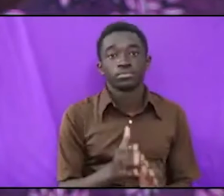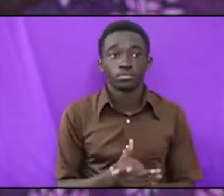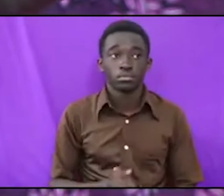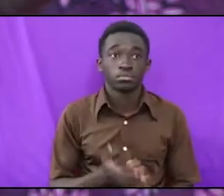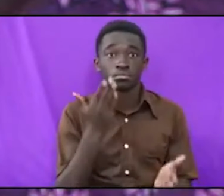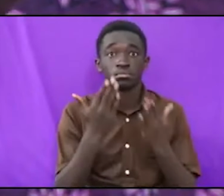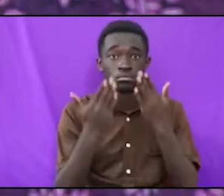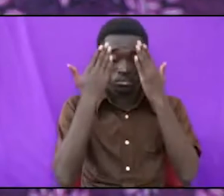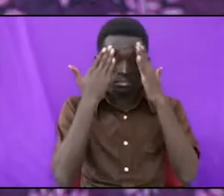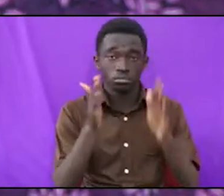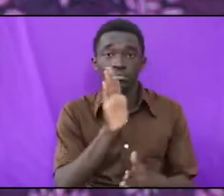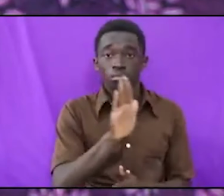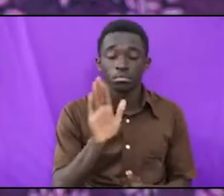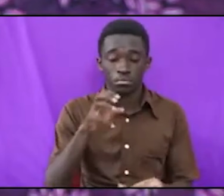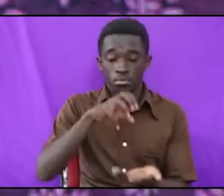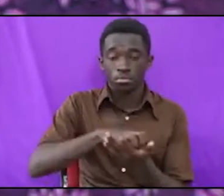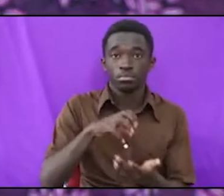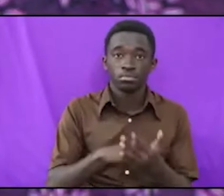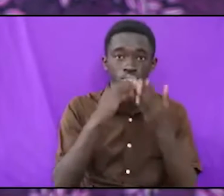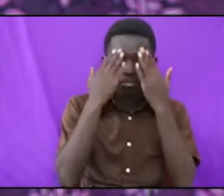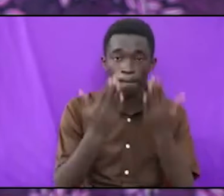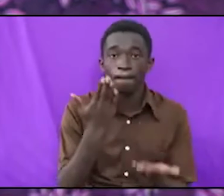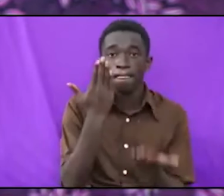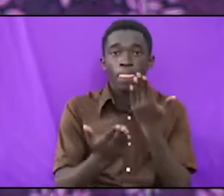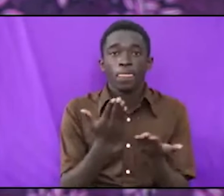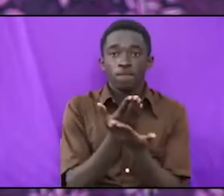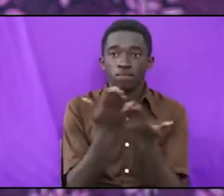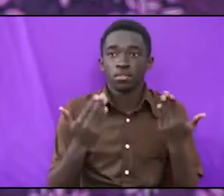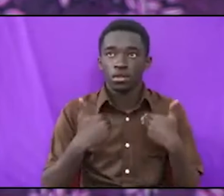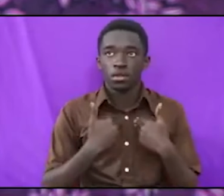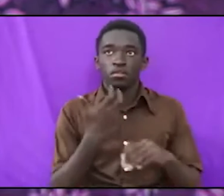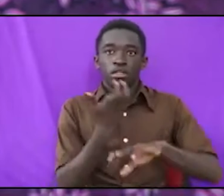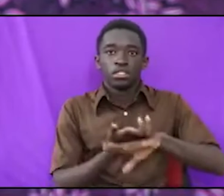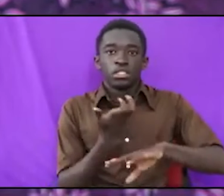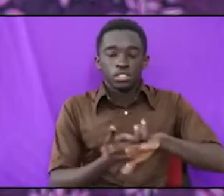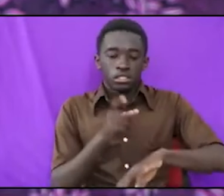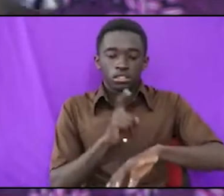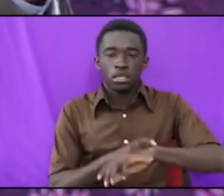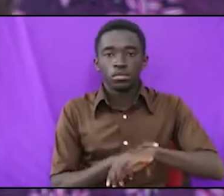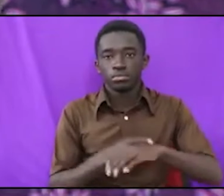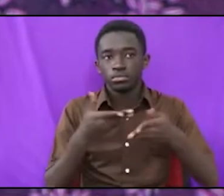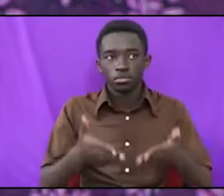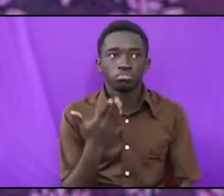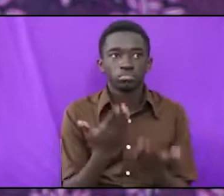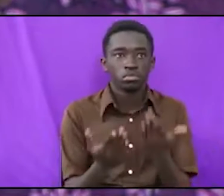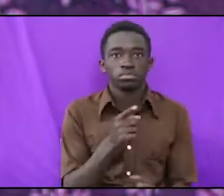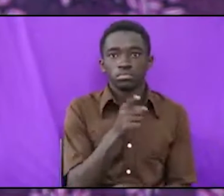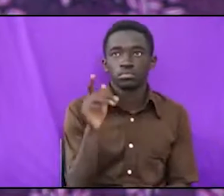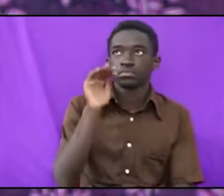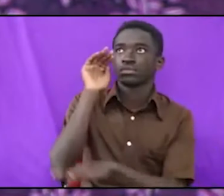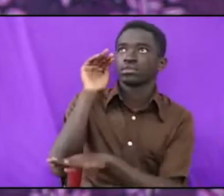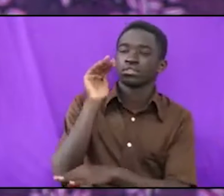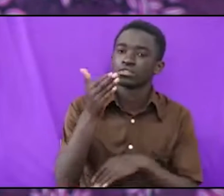your situation. You may be going through a very difficult time now, and you are asking, where is